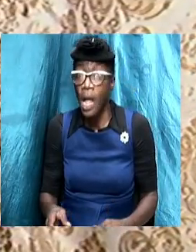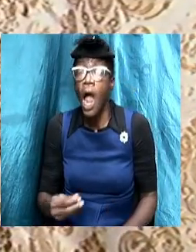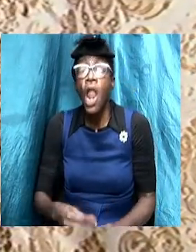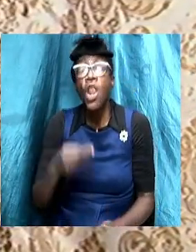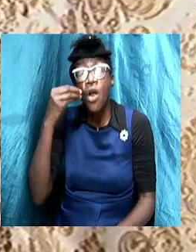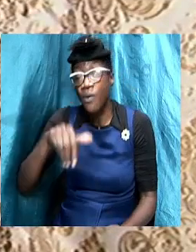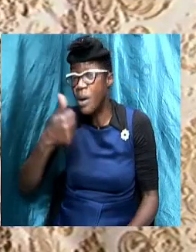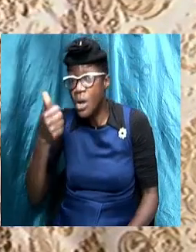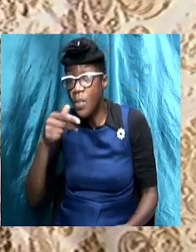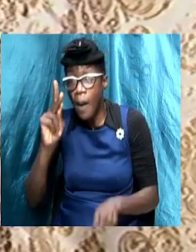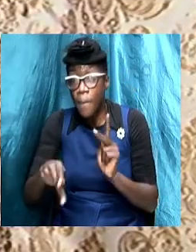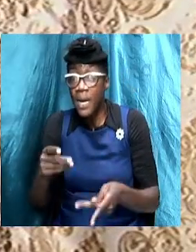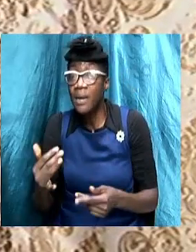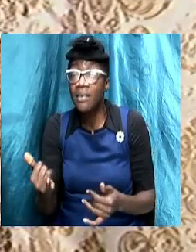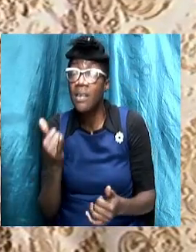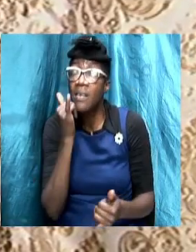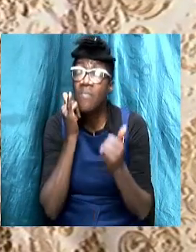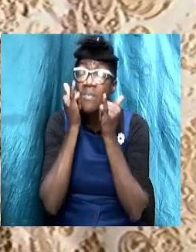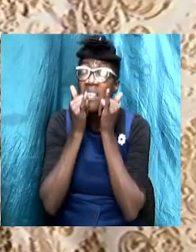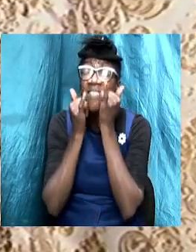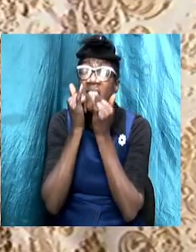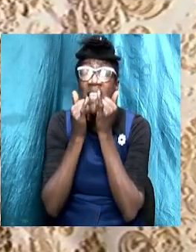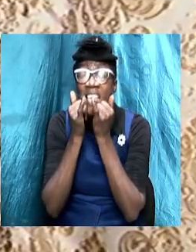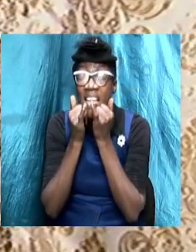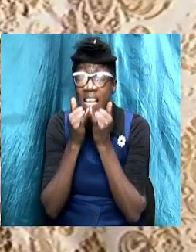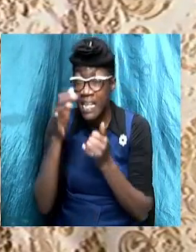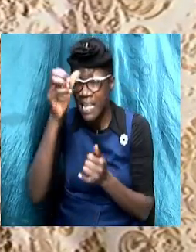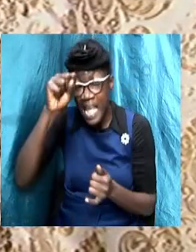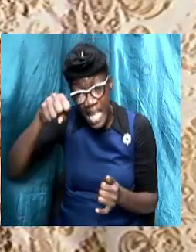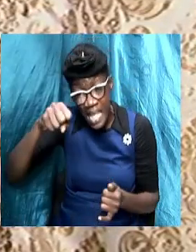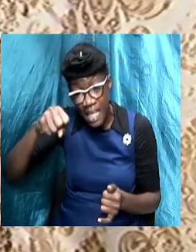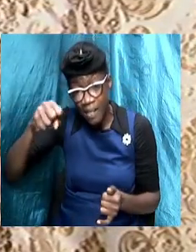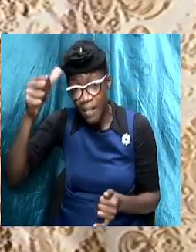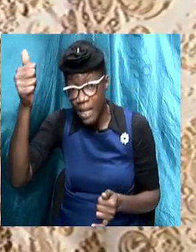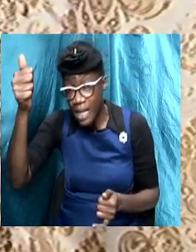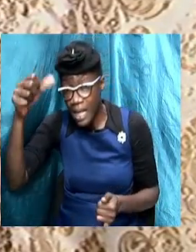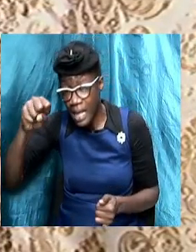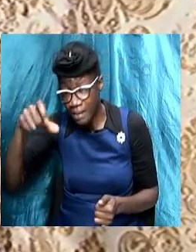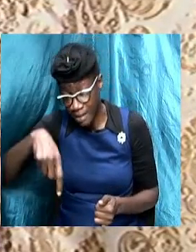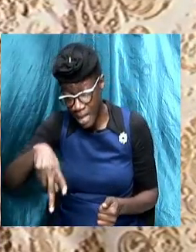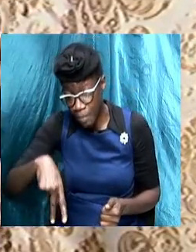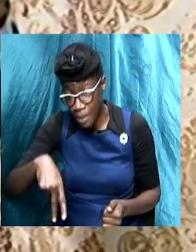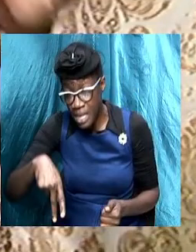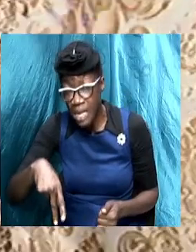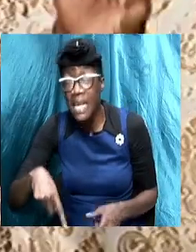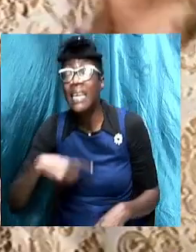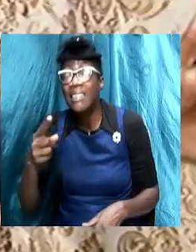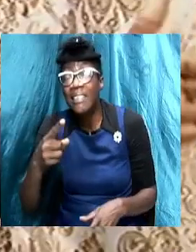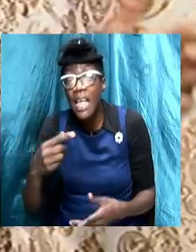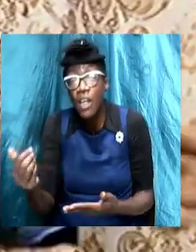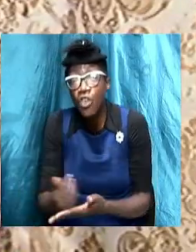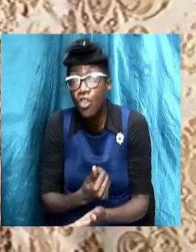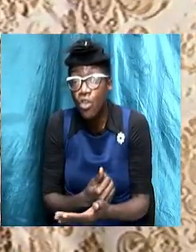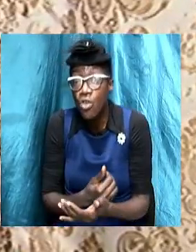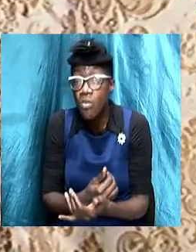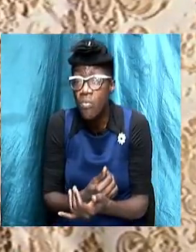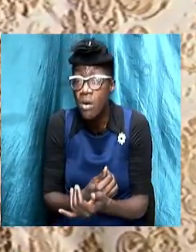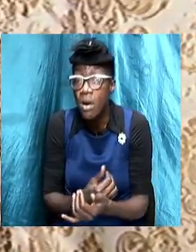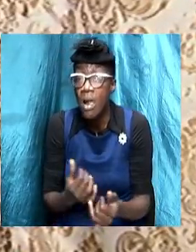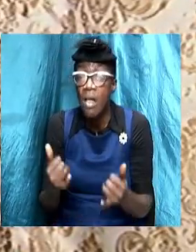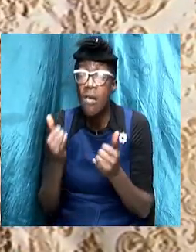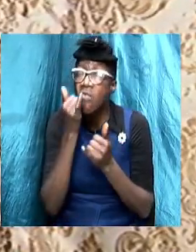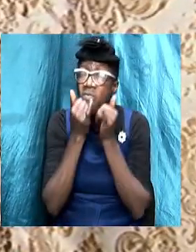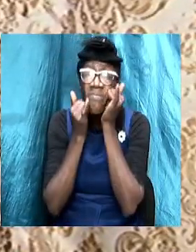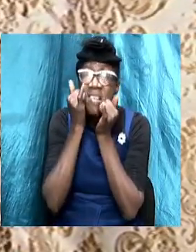is that Asaph was saying in from verse 5 to 8 that, look here, there's some mistake that people in the past have made. And